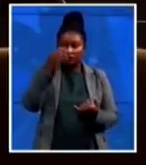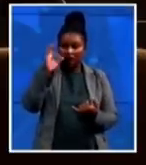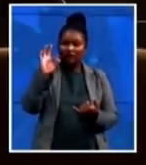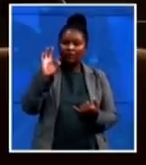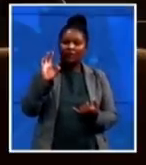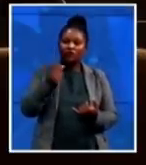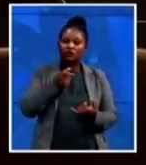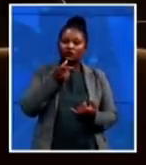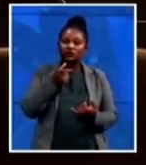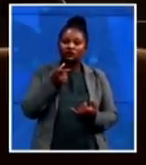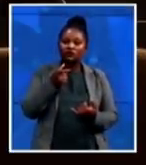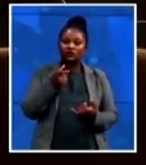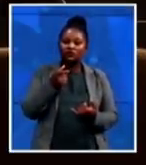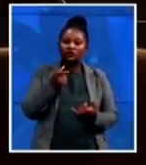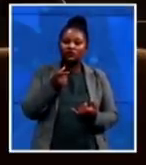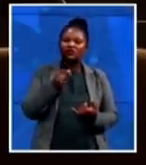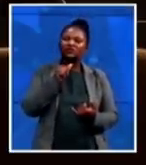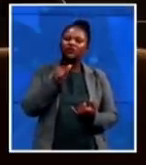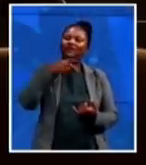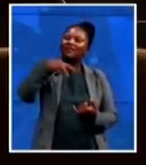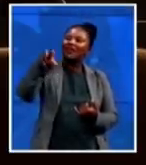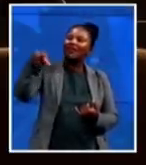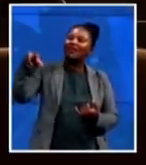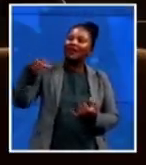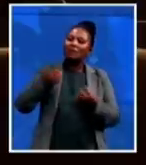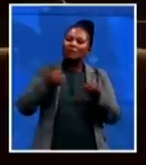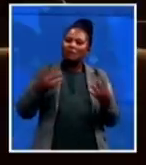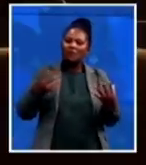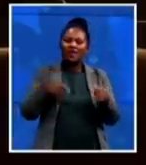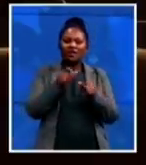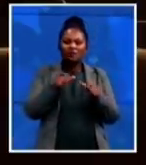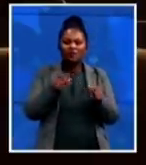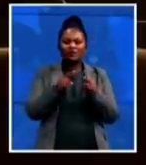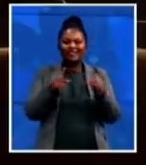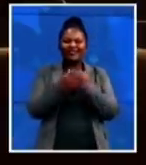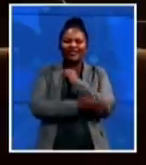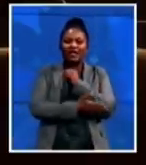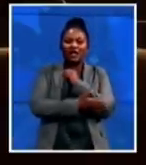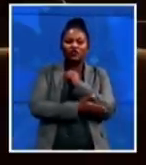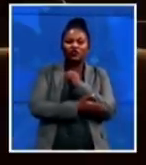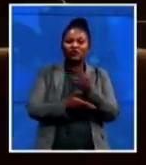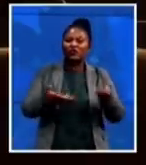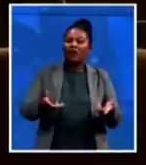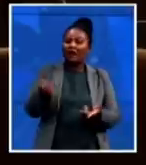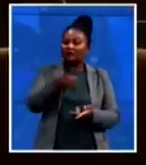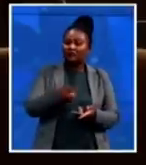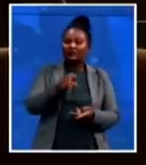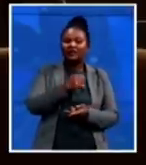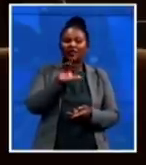flying around so many people when majority of South Africans are struggling with